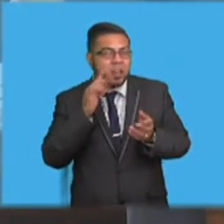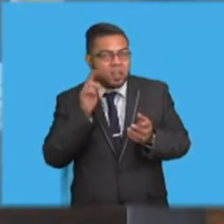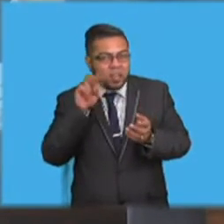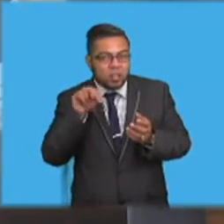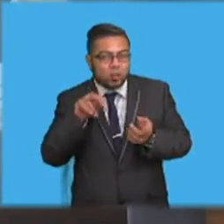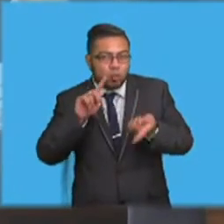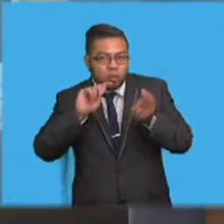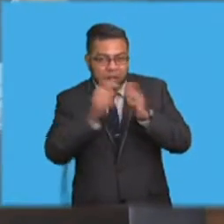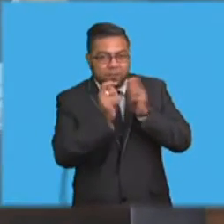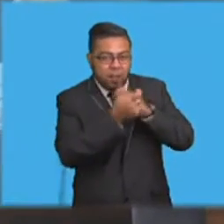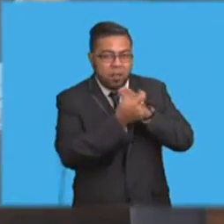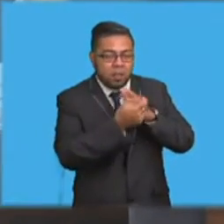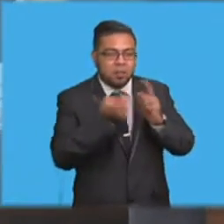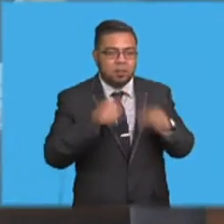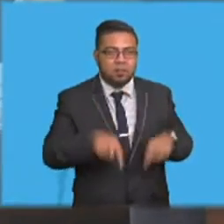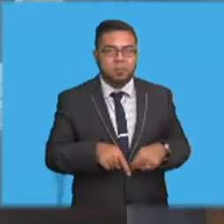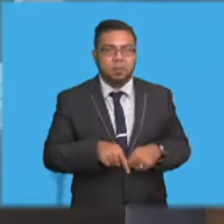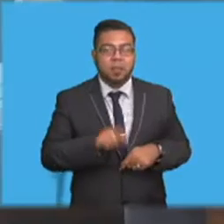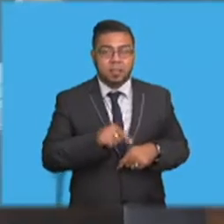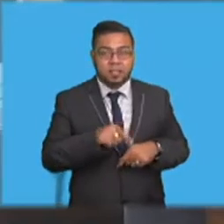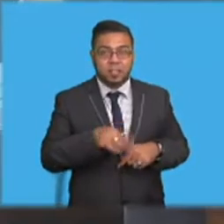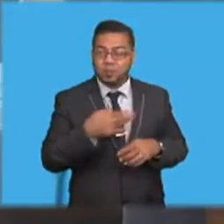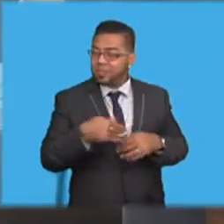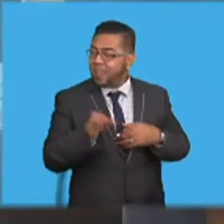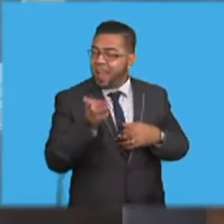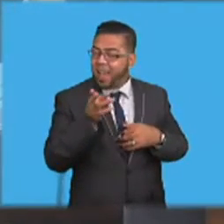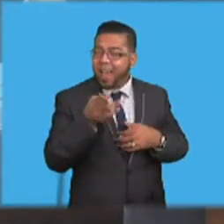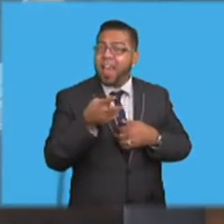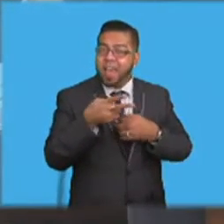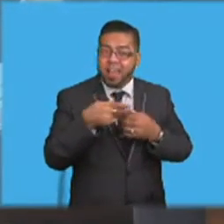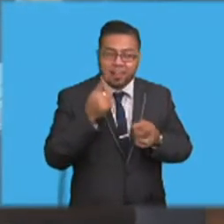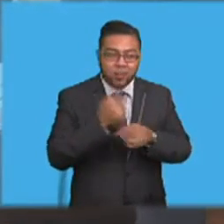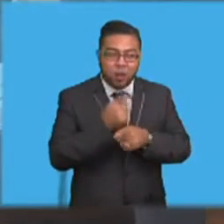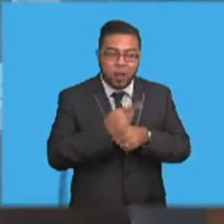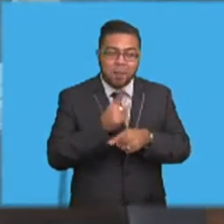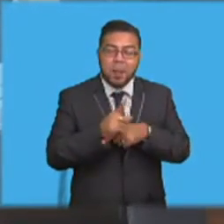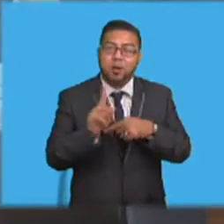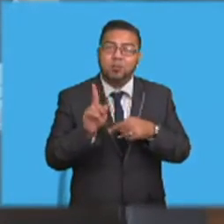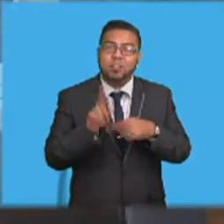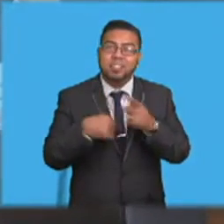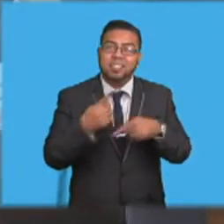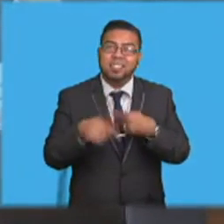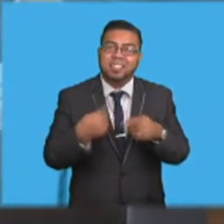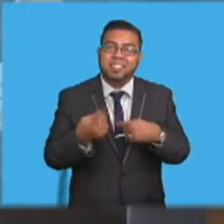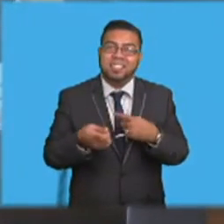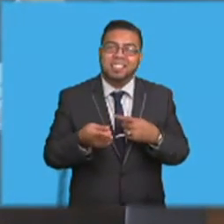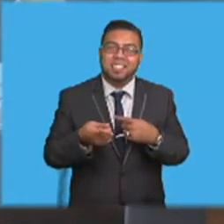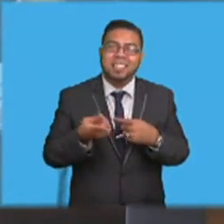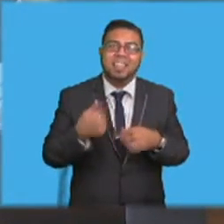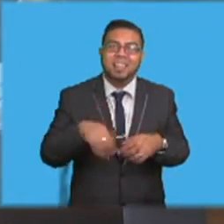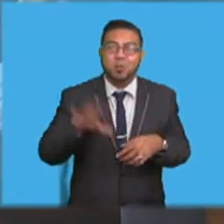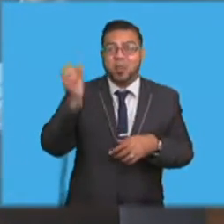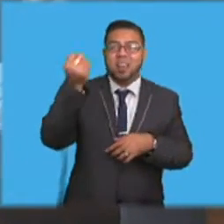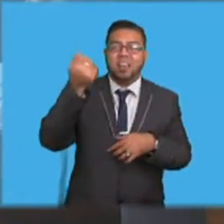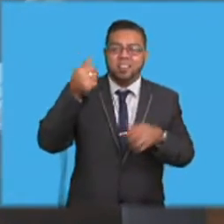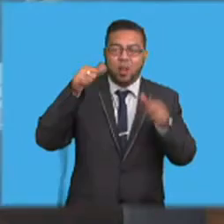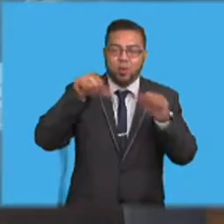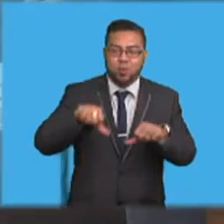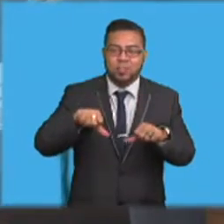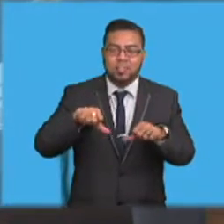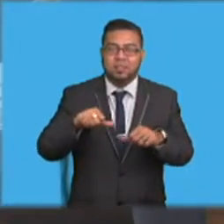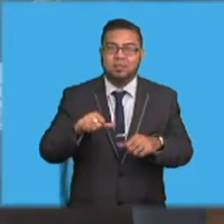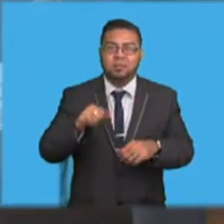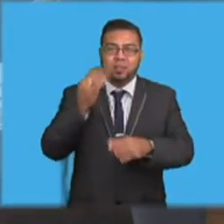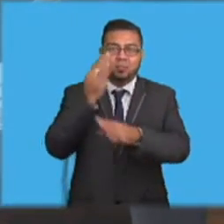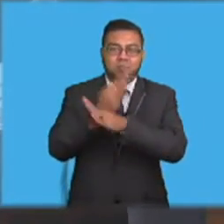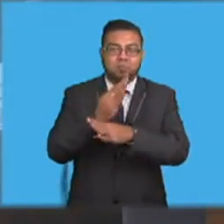winning and losing the... This is what was addressed to the opposition. Difference between winning and losing elections.